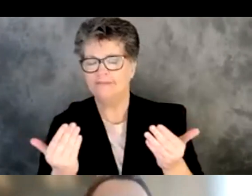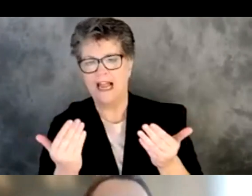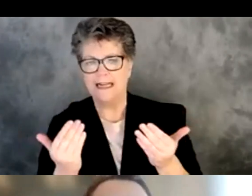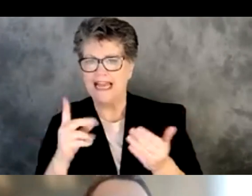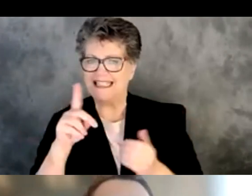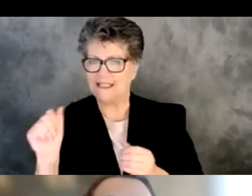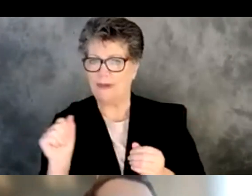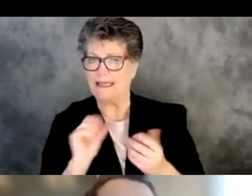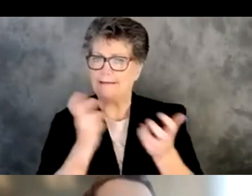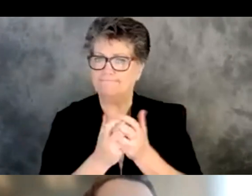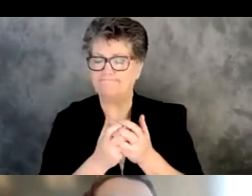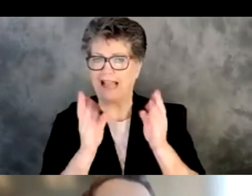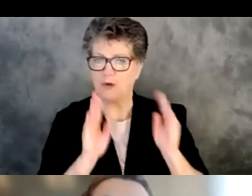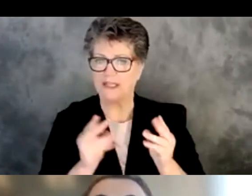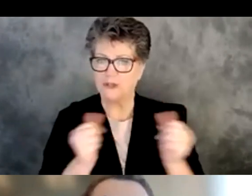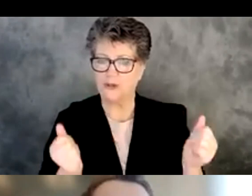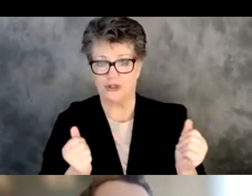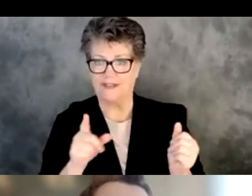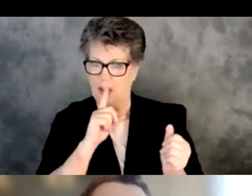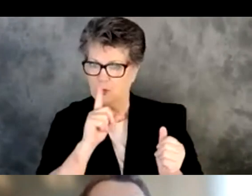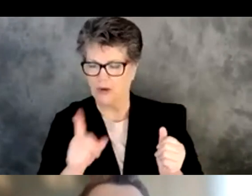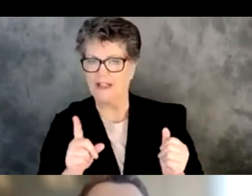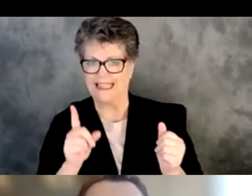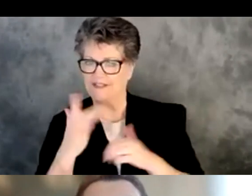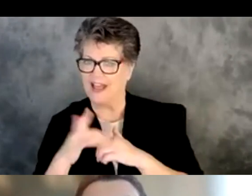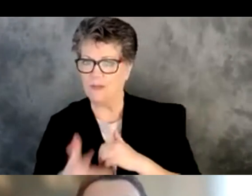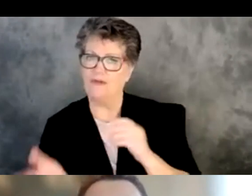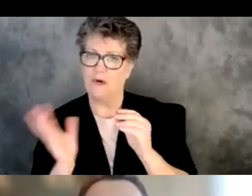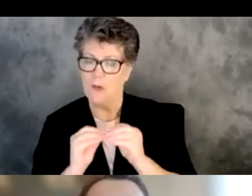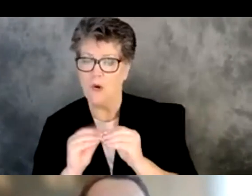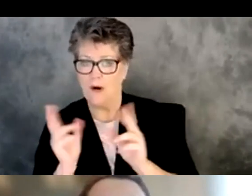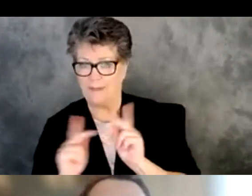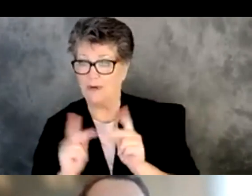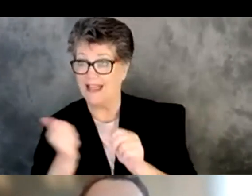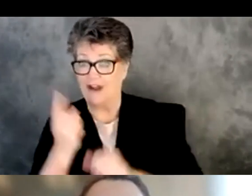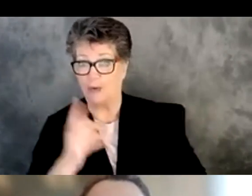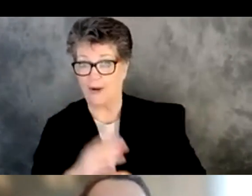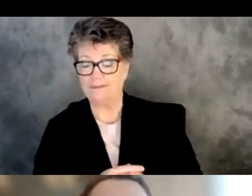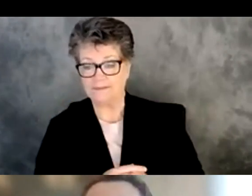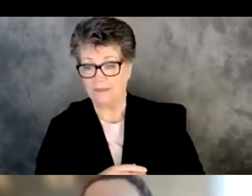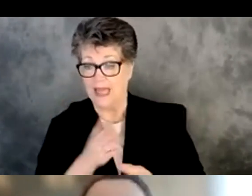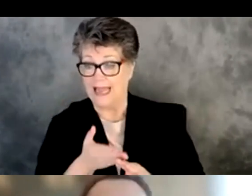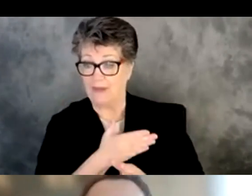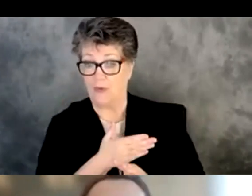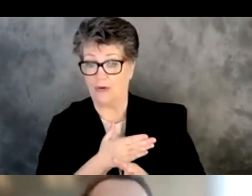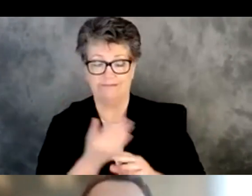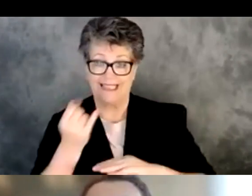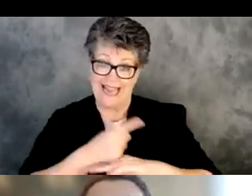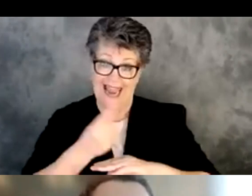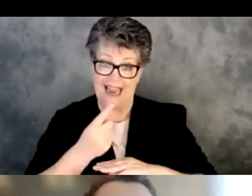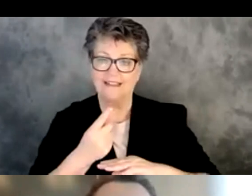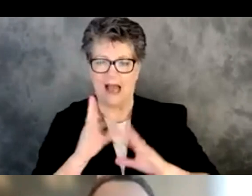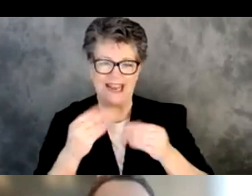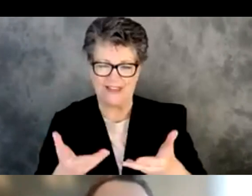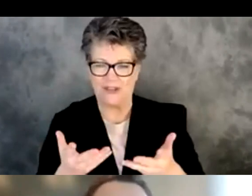solutions that open doors to more homes and opportunities for everyone. And before today I'm going to give you a